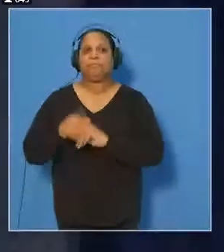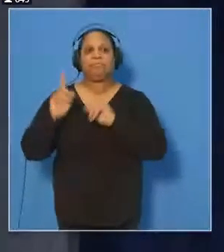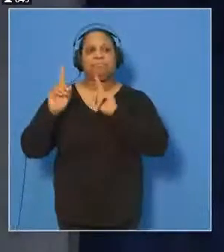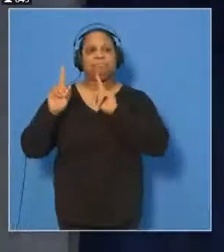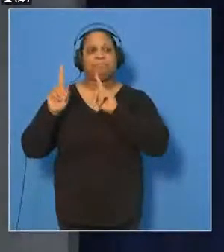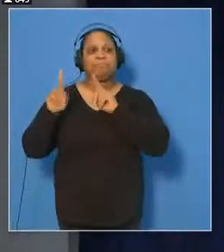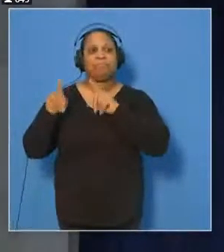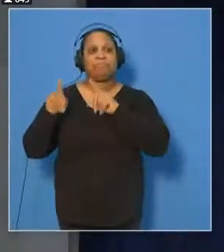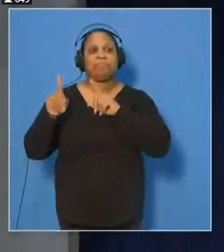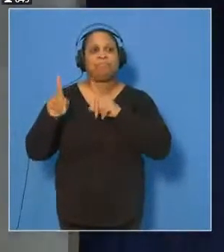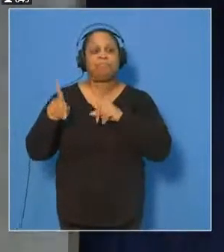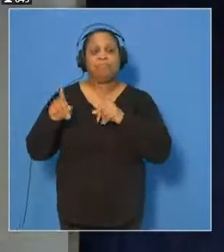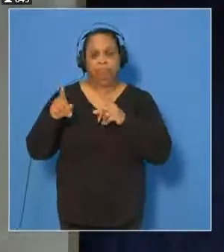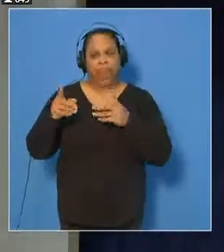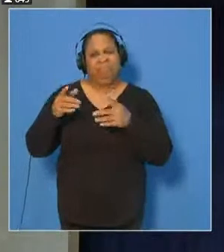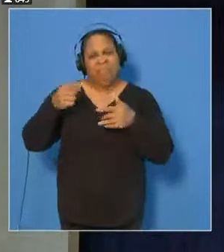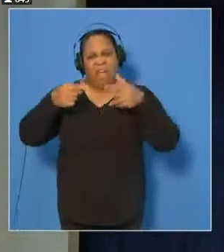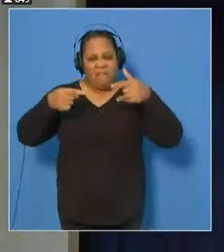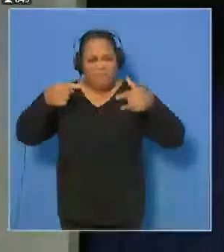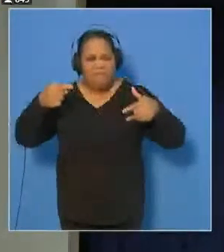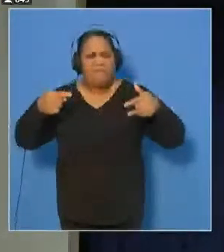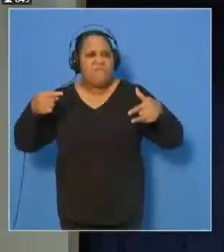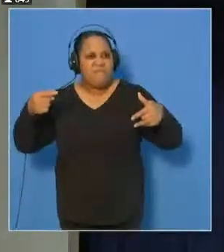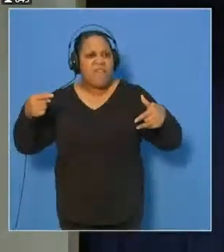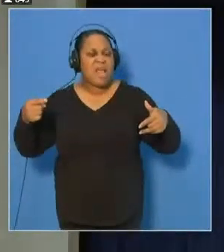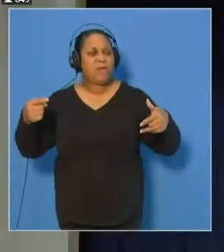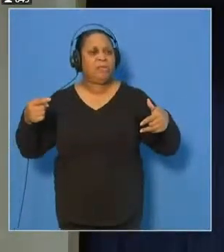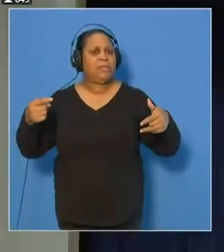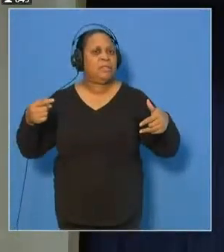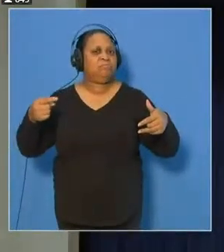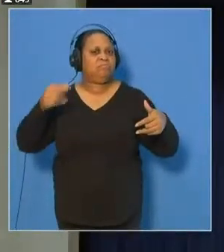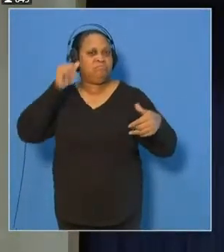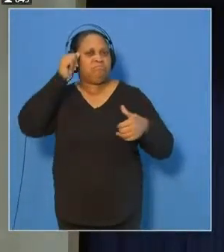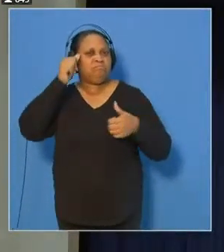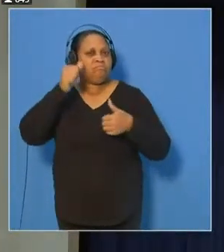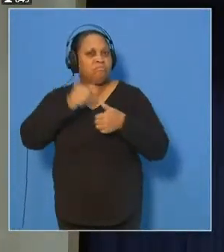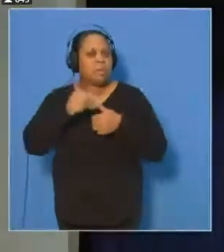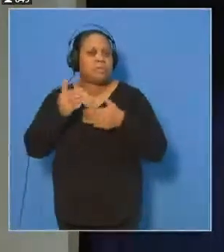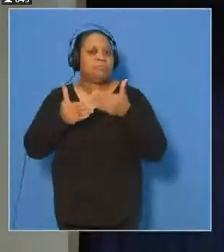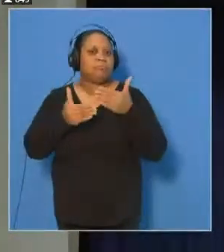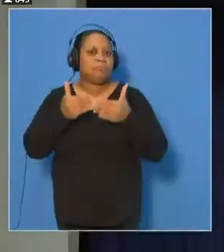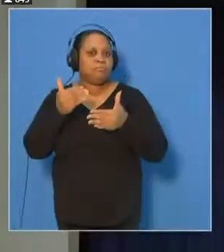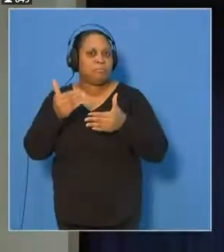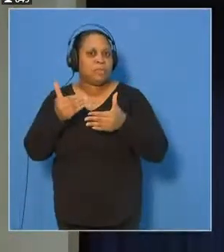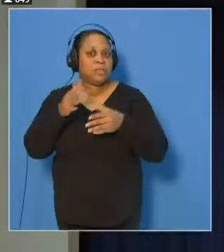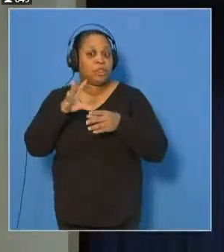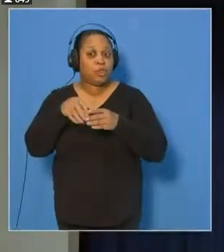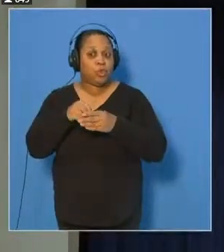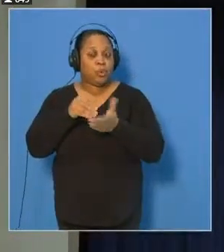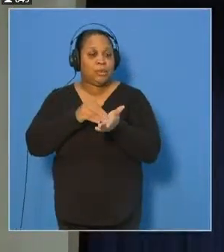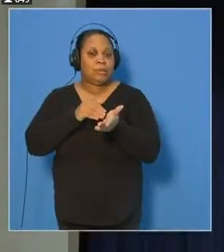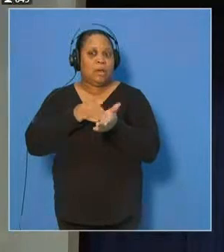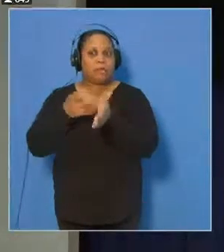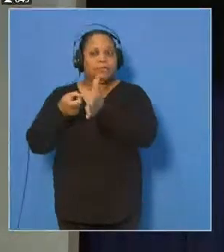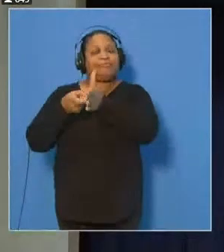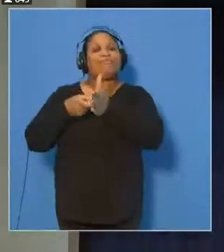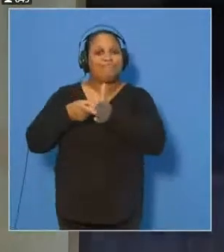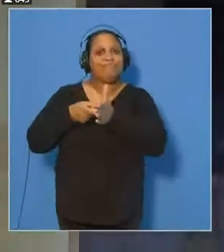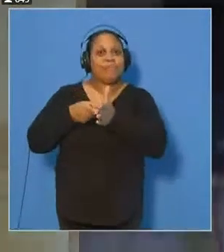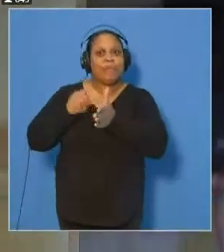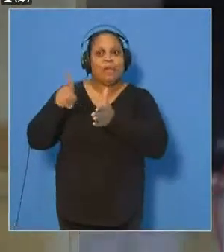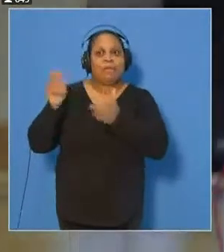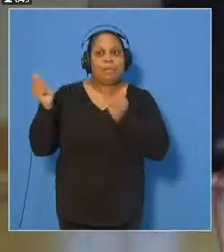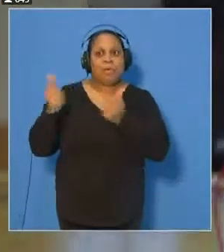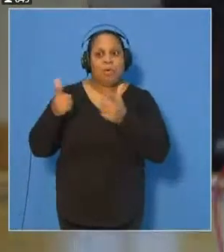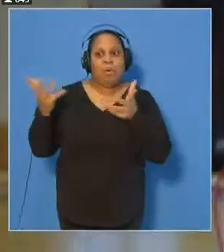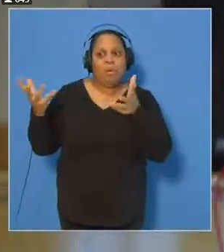PCR? It actually varies because remember, the process includes the doctor making a request, so they may have all come